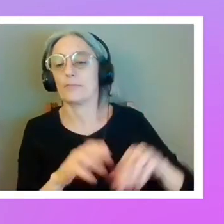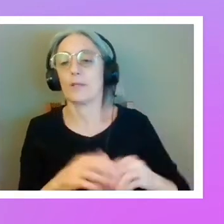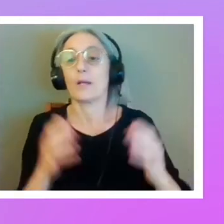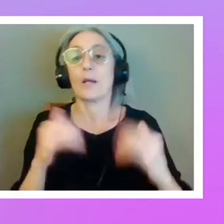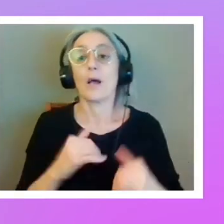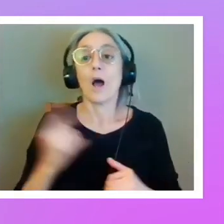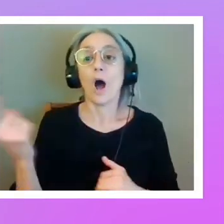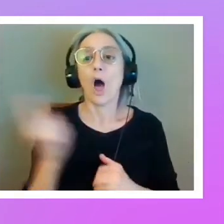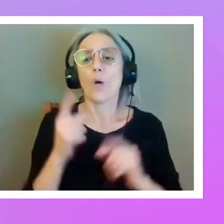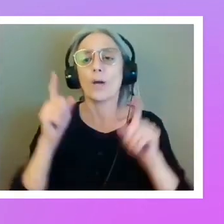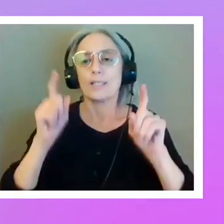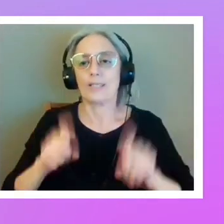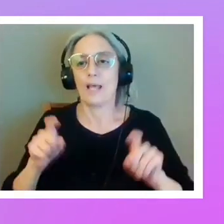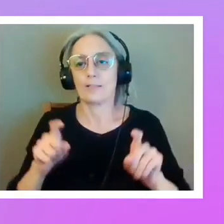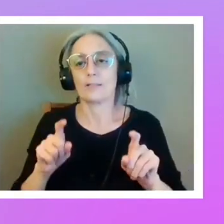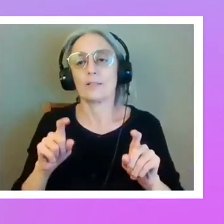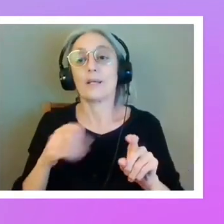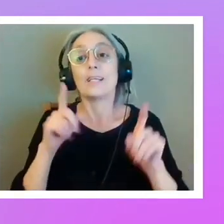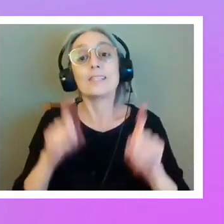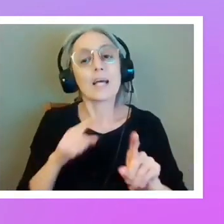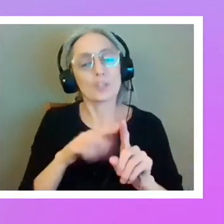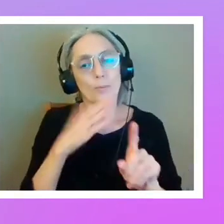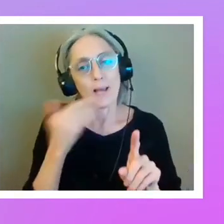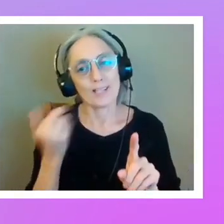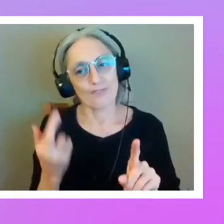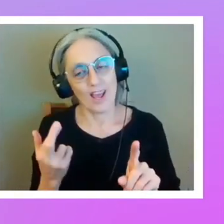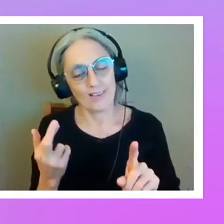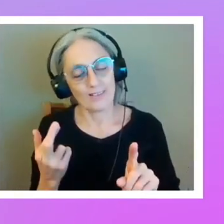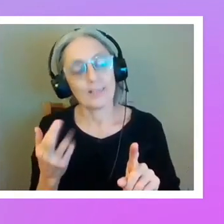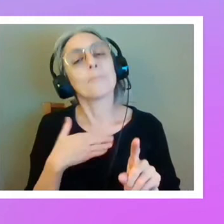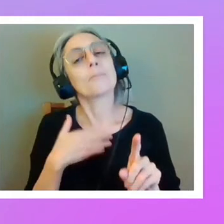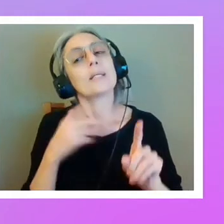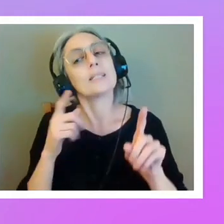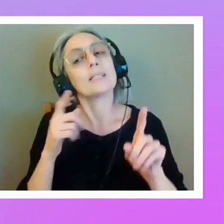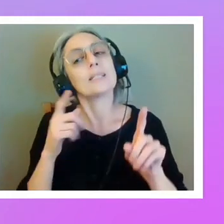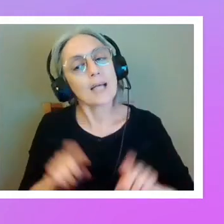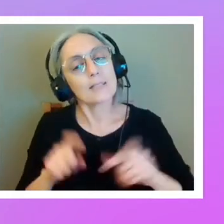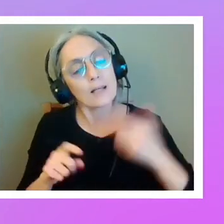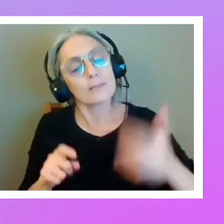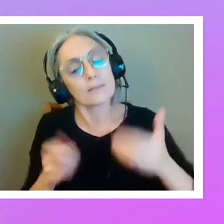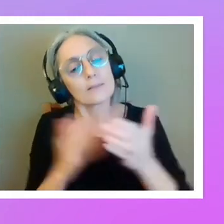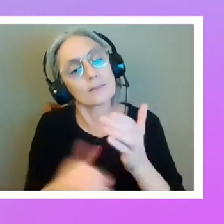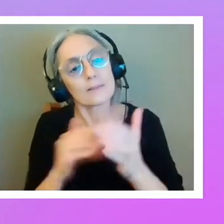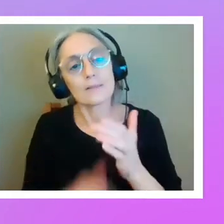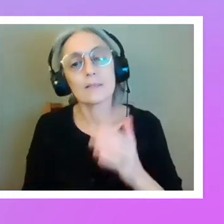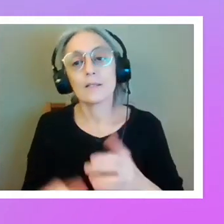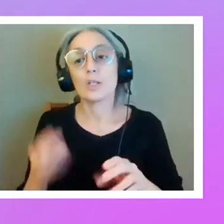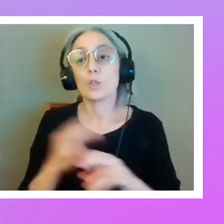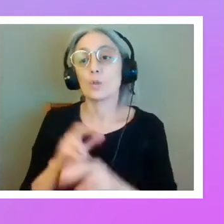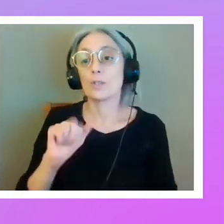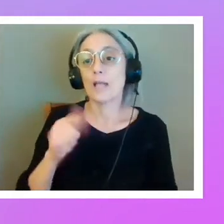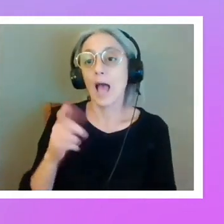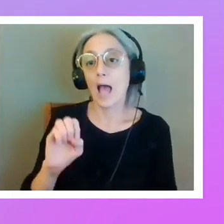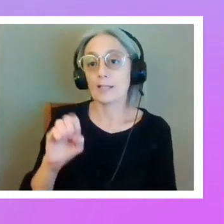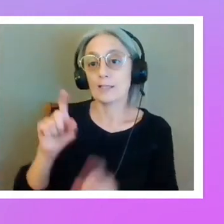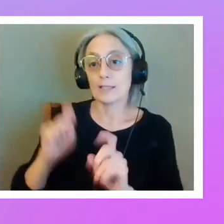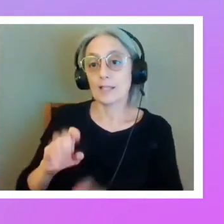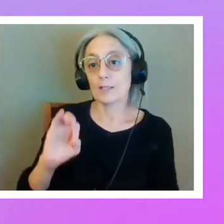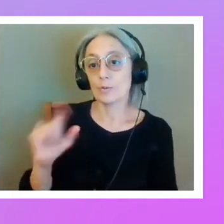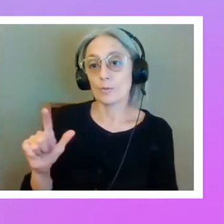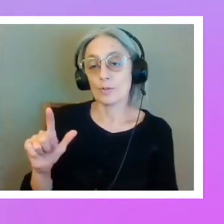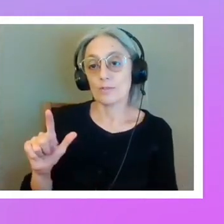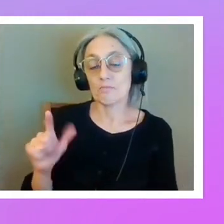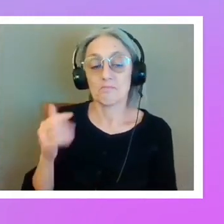It's always gonna be good for you. So test using the Axe testing tool. So don't ever hesitate to do